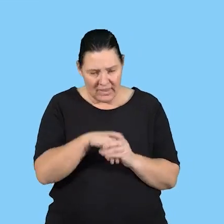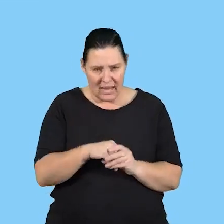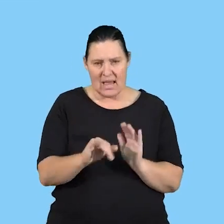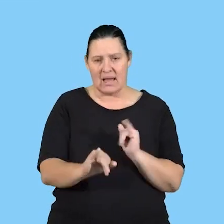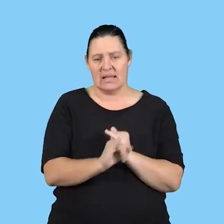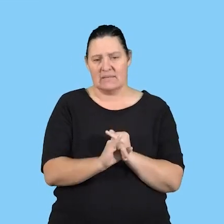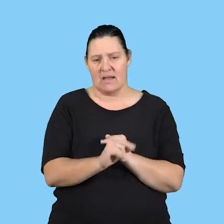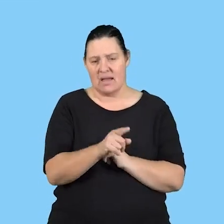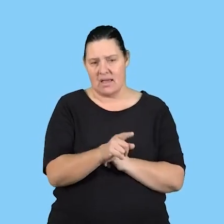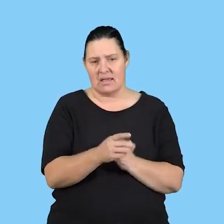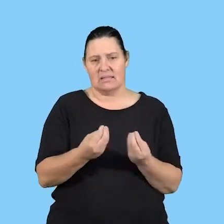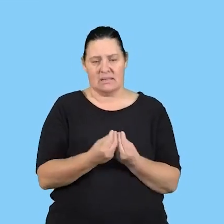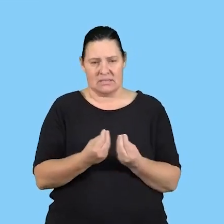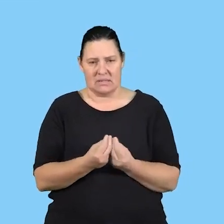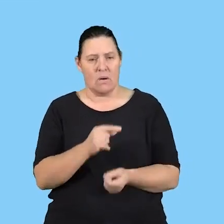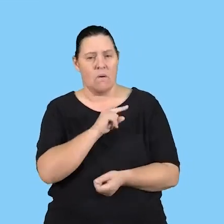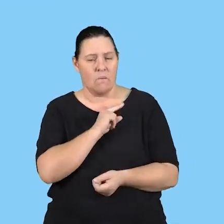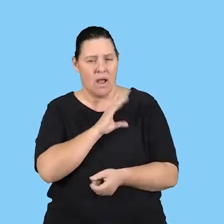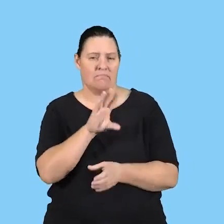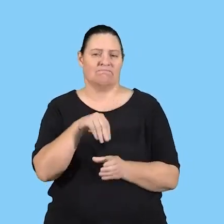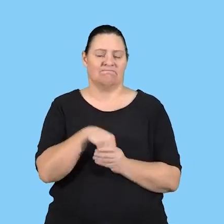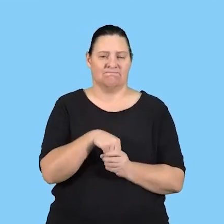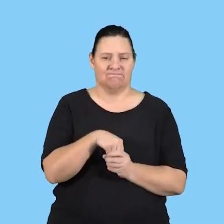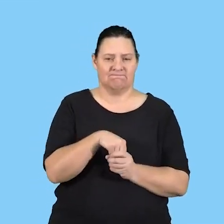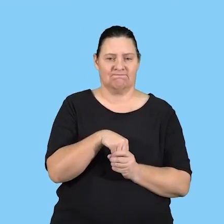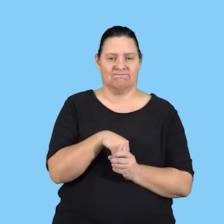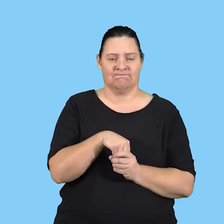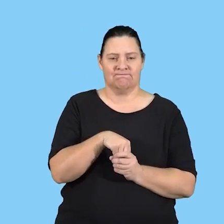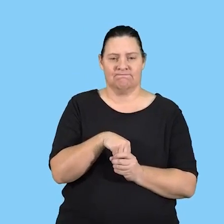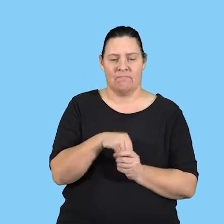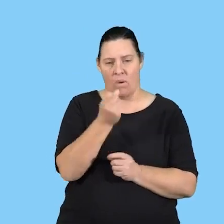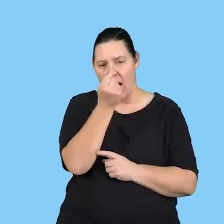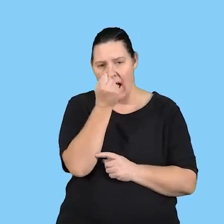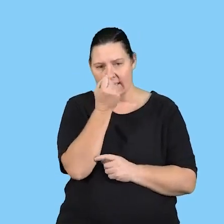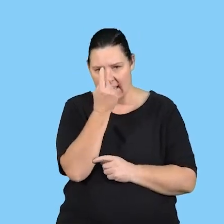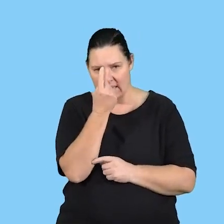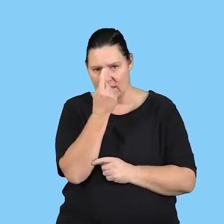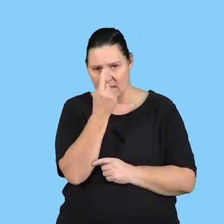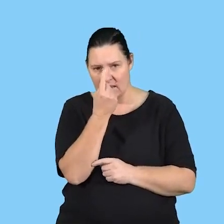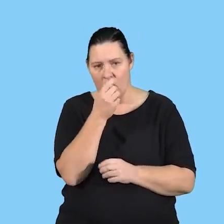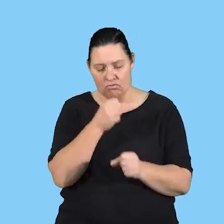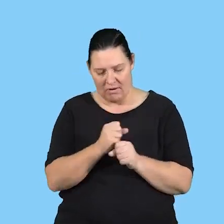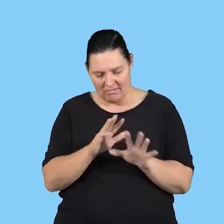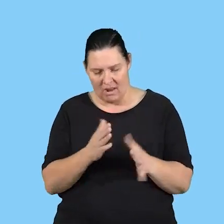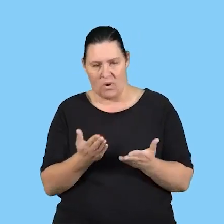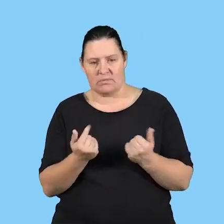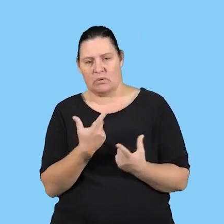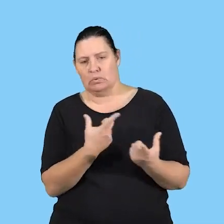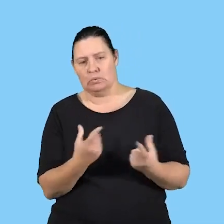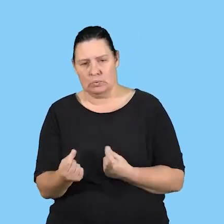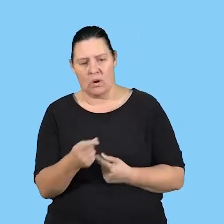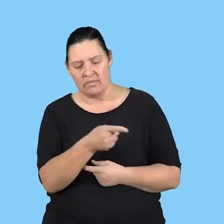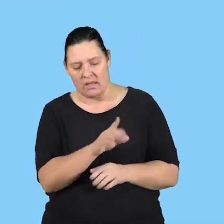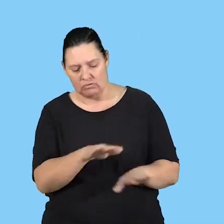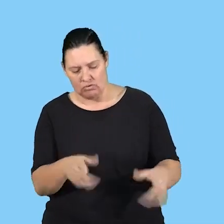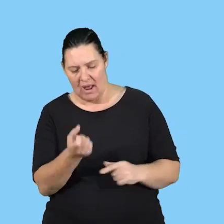in identifying substances, because that's part of the understanding that is expected in this grade, that